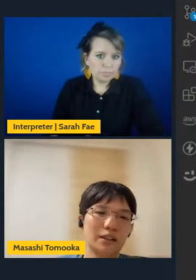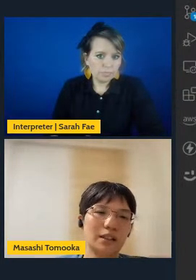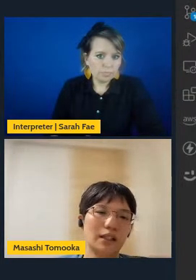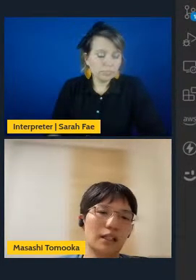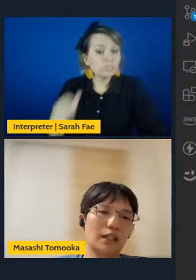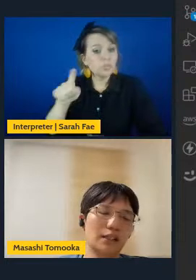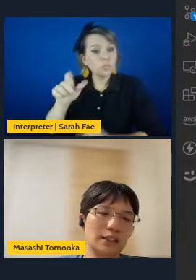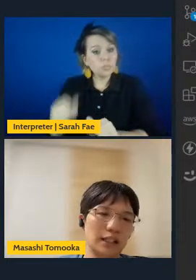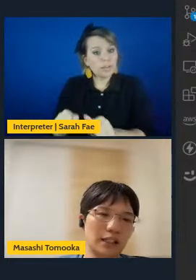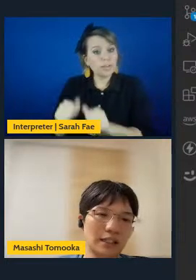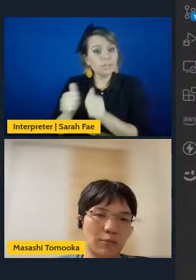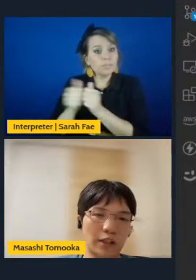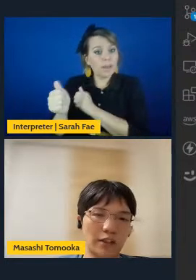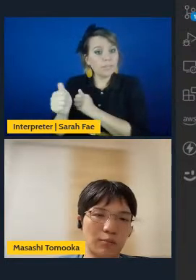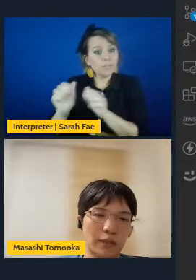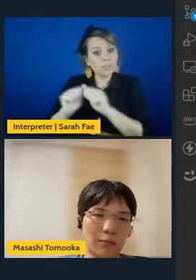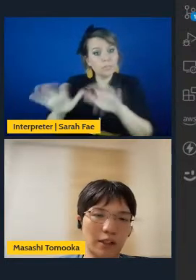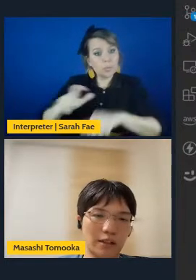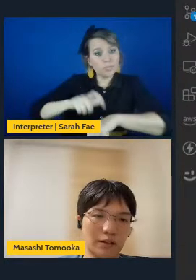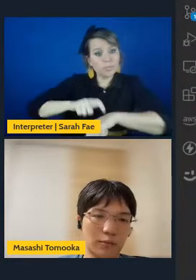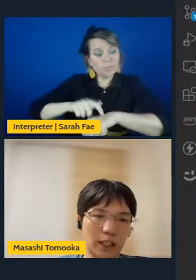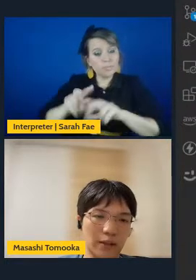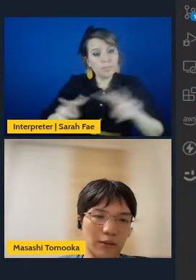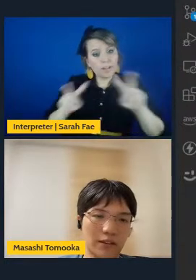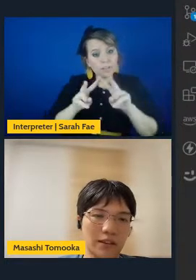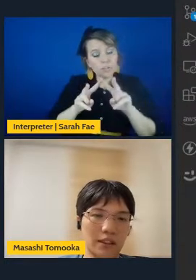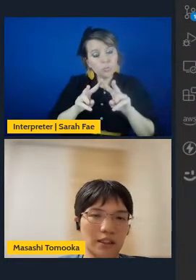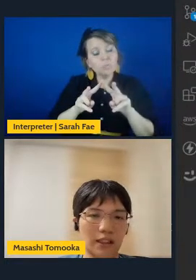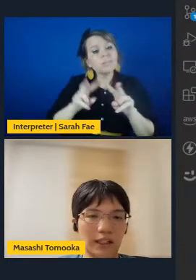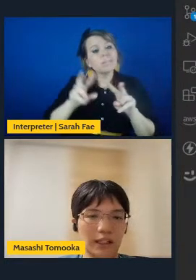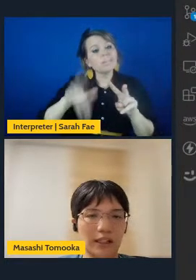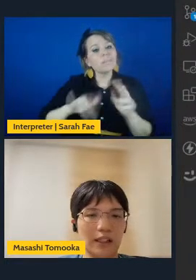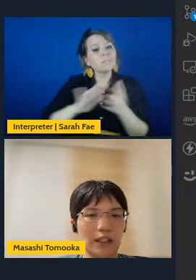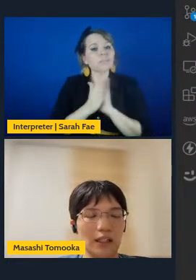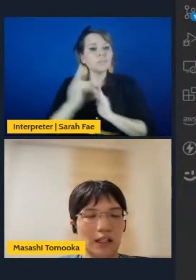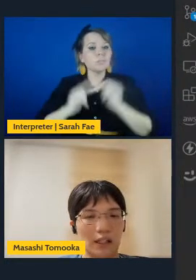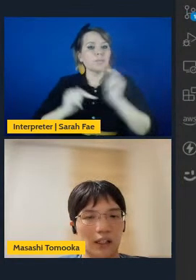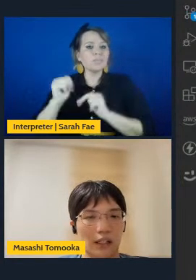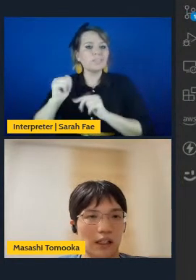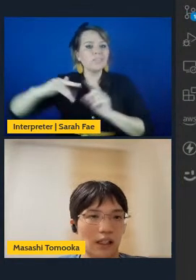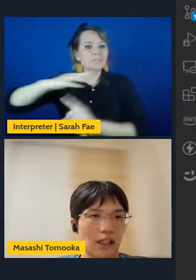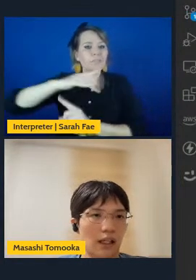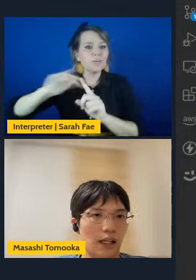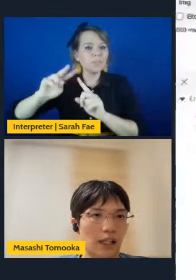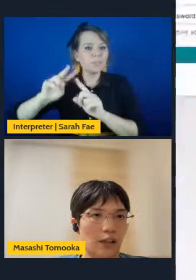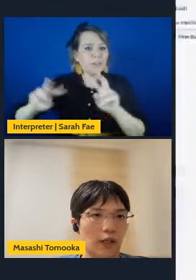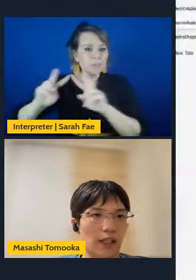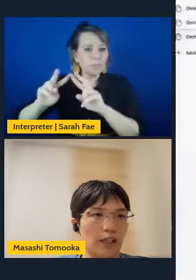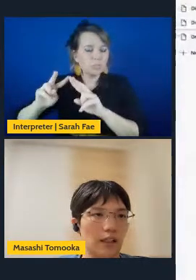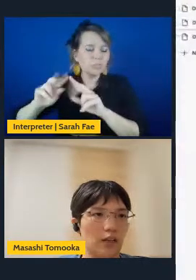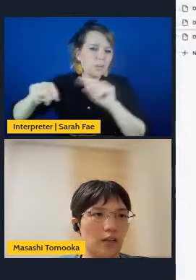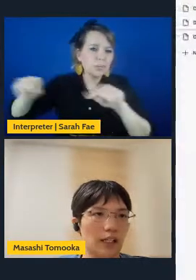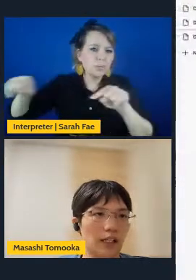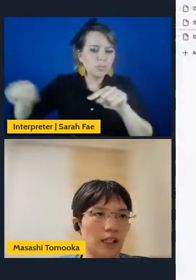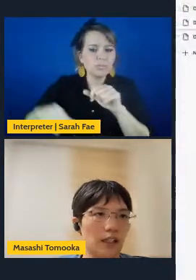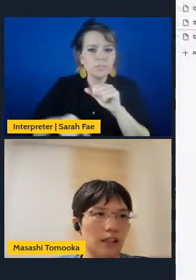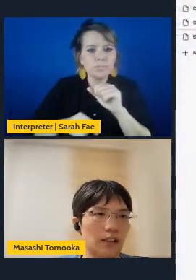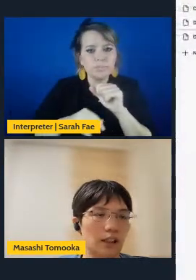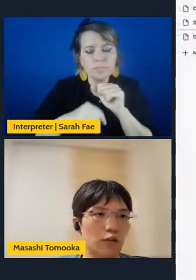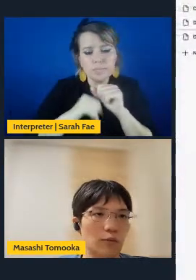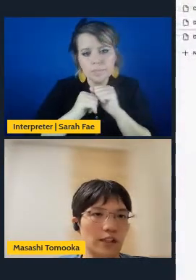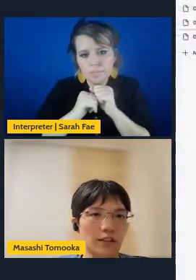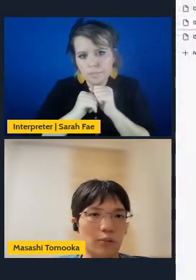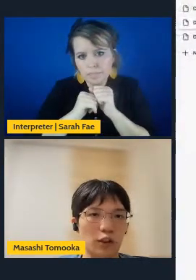value as a build environment variables here. And when you